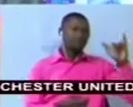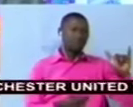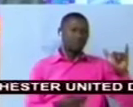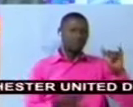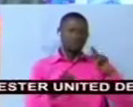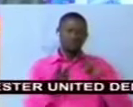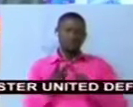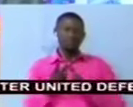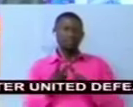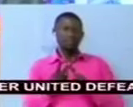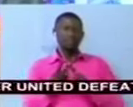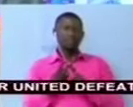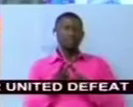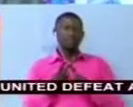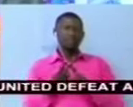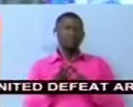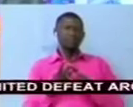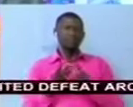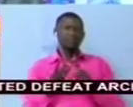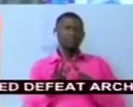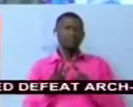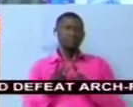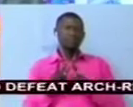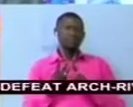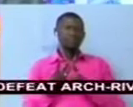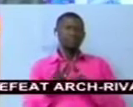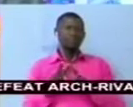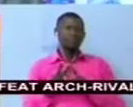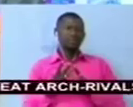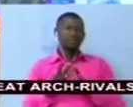ki drame naka.